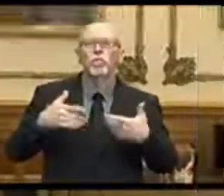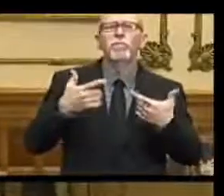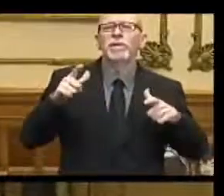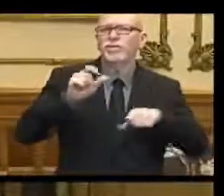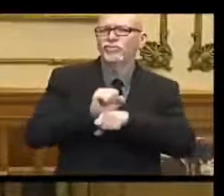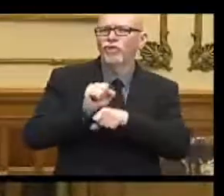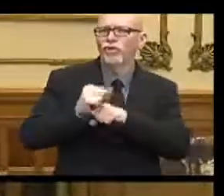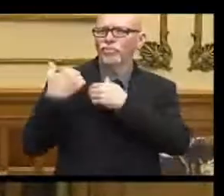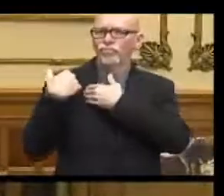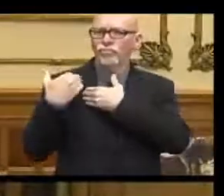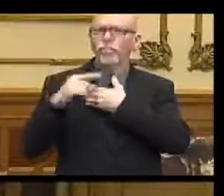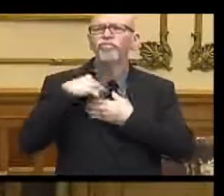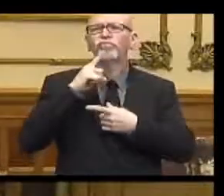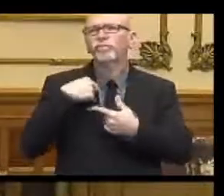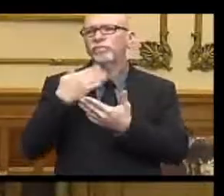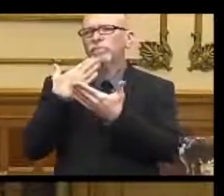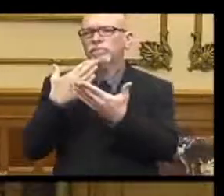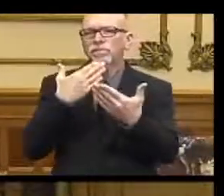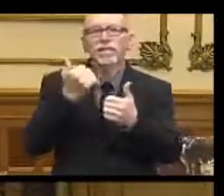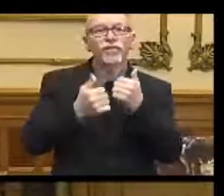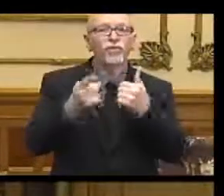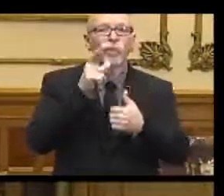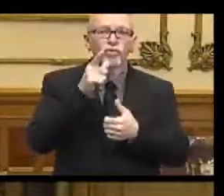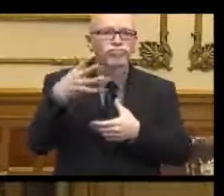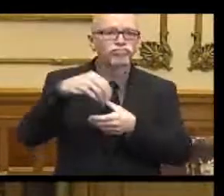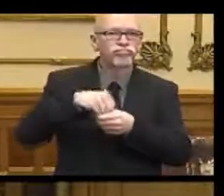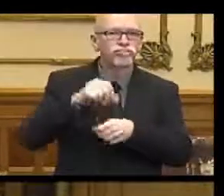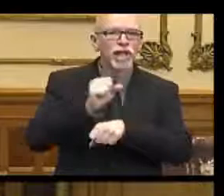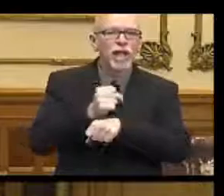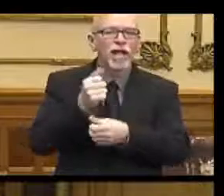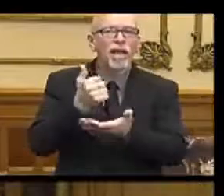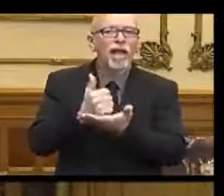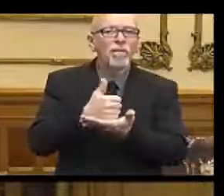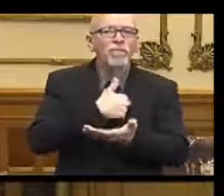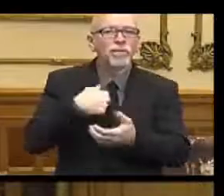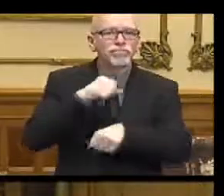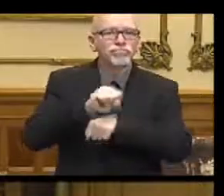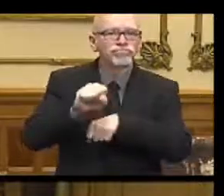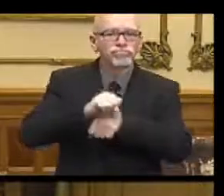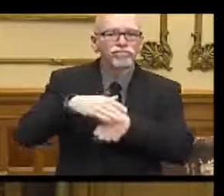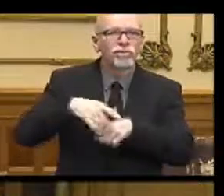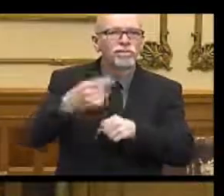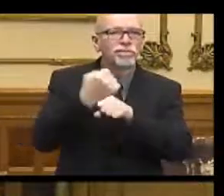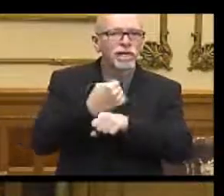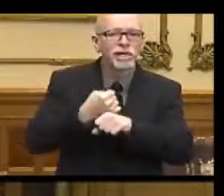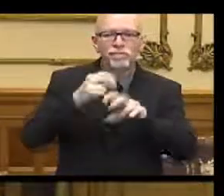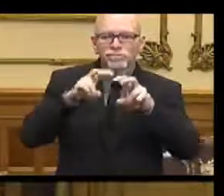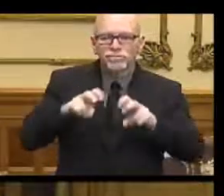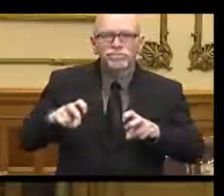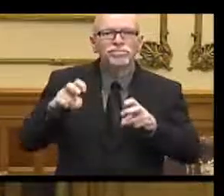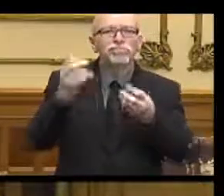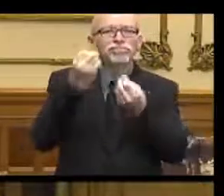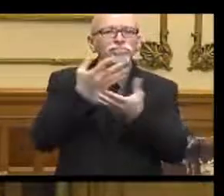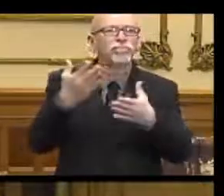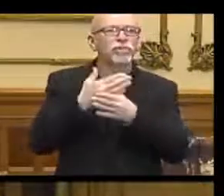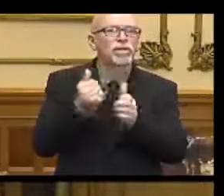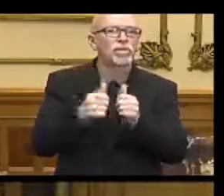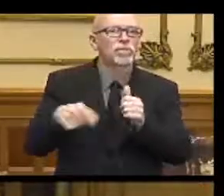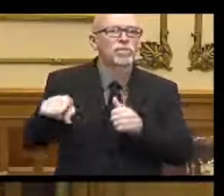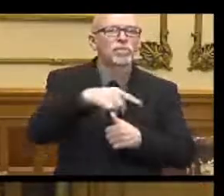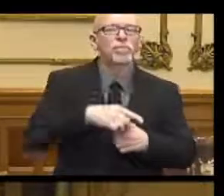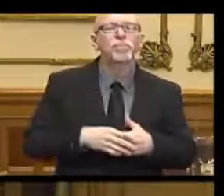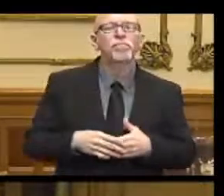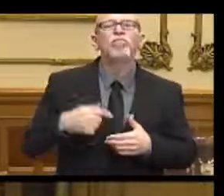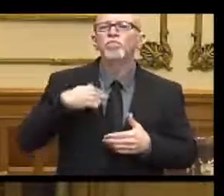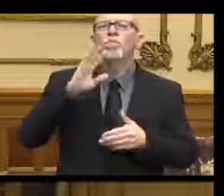I am very grateful for everyone who has pitched in and helped us with this data, analyzing this data. We are